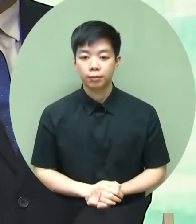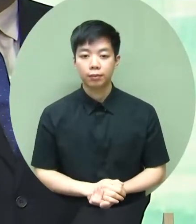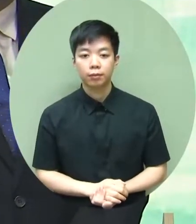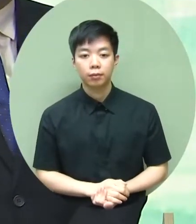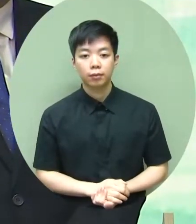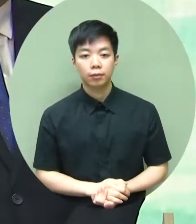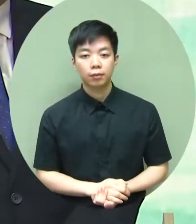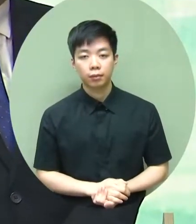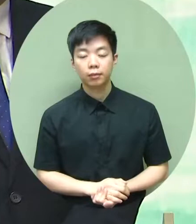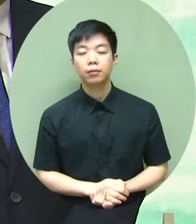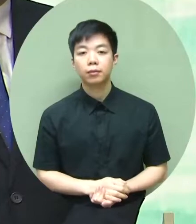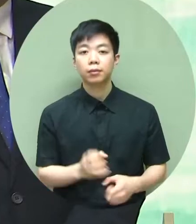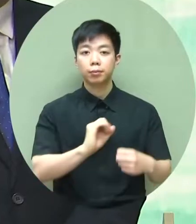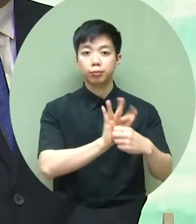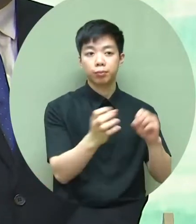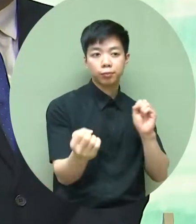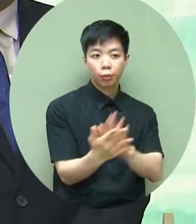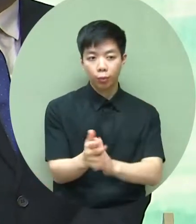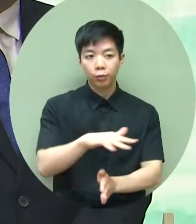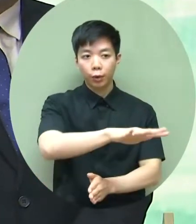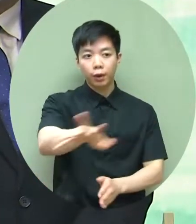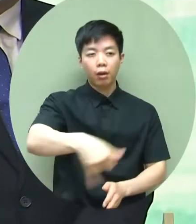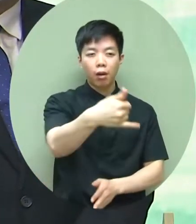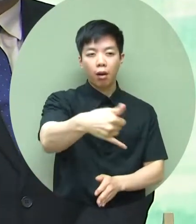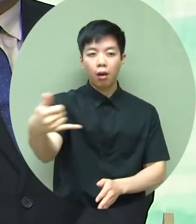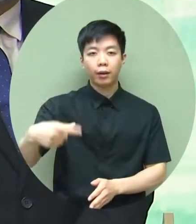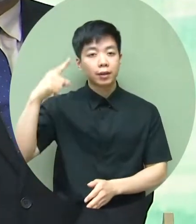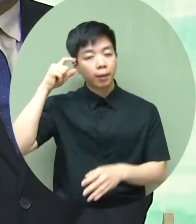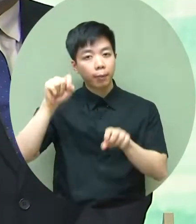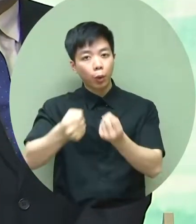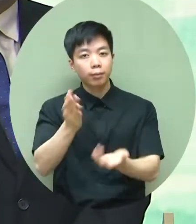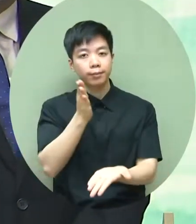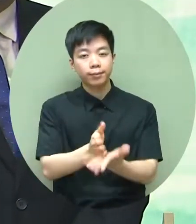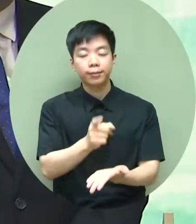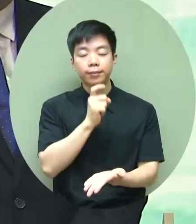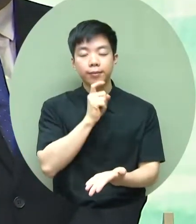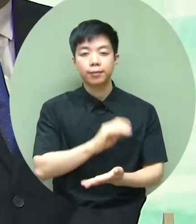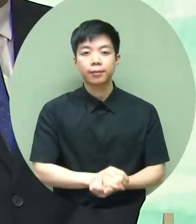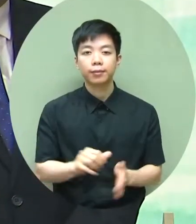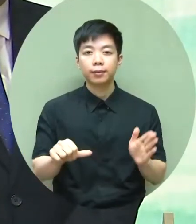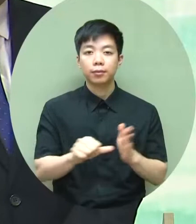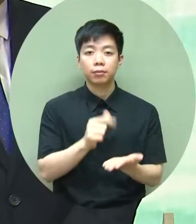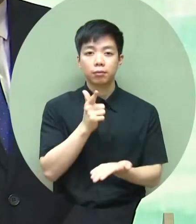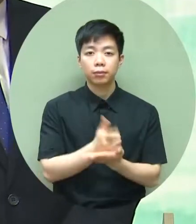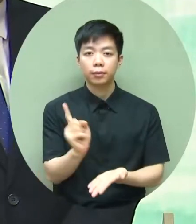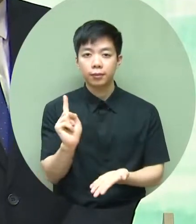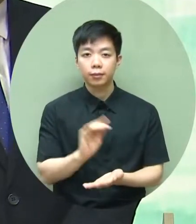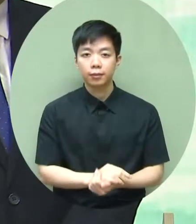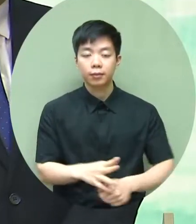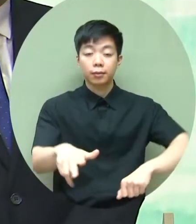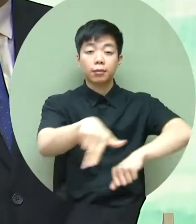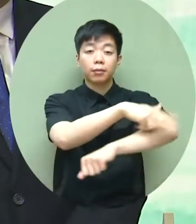as 30% in terms of changing lines. So under the pandemic, people's commuting habits has changed. And the